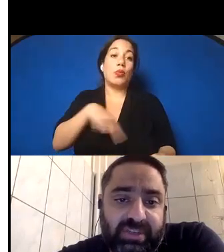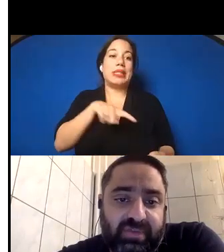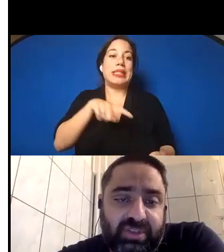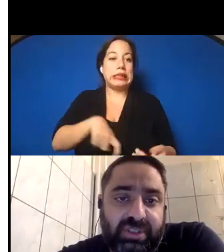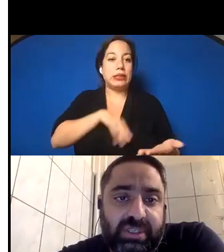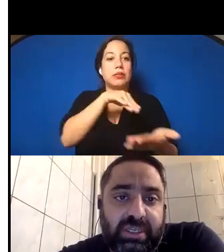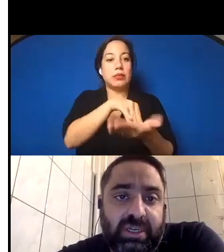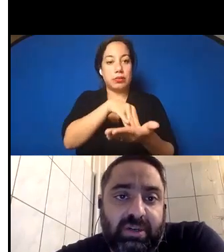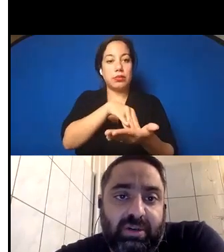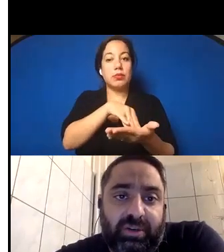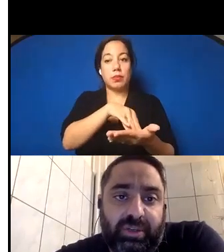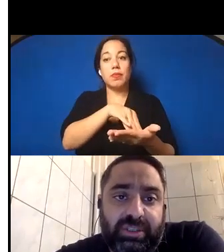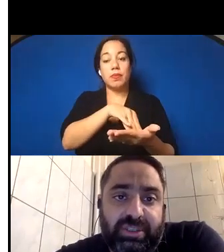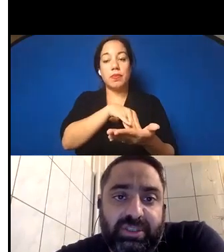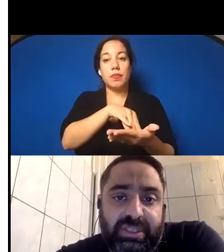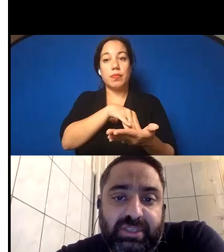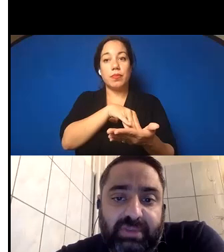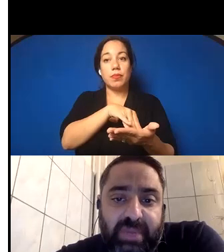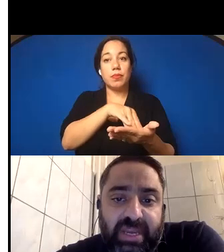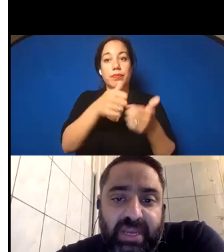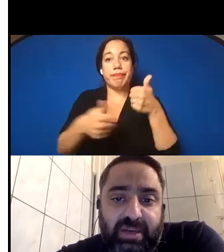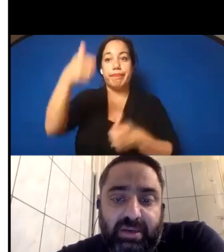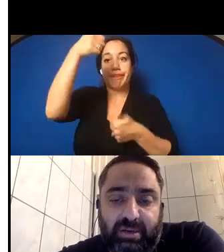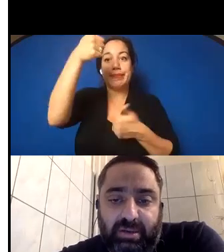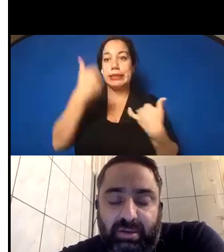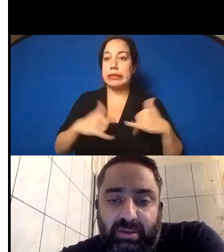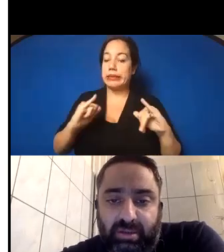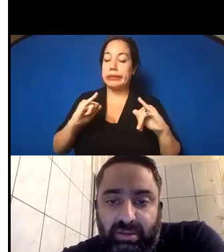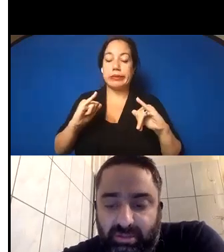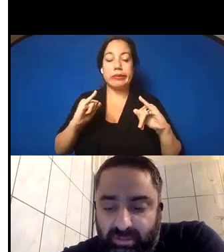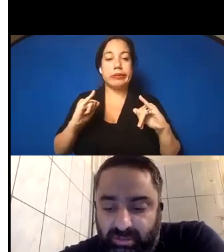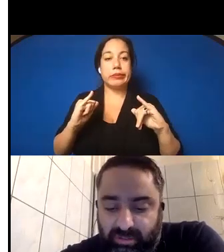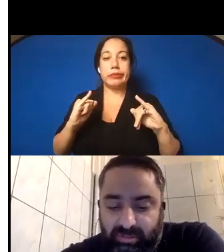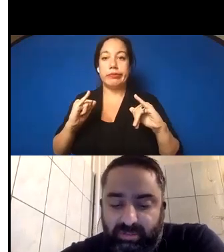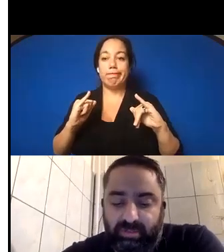because unfortunately authorities still remain